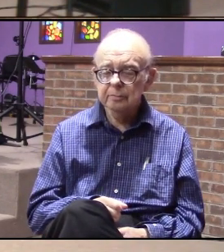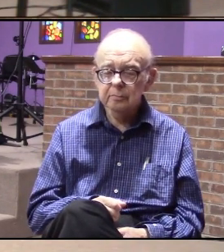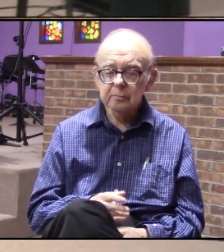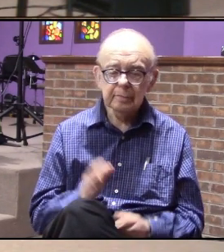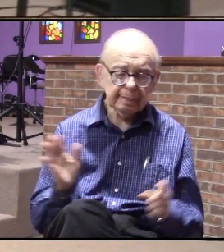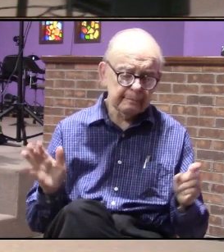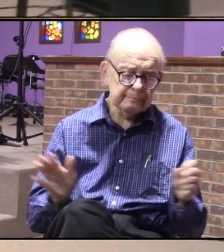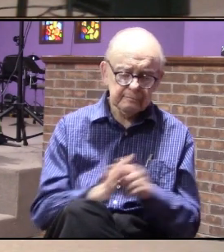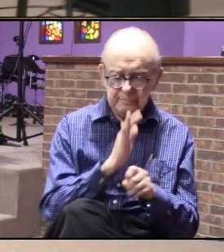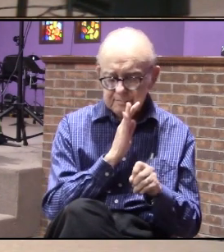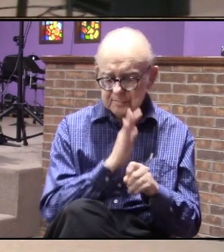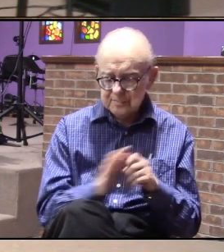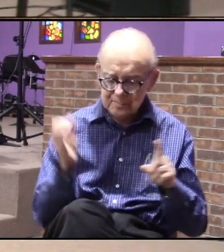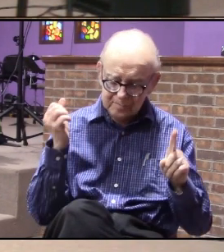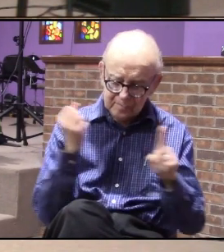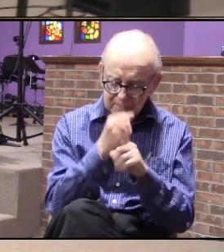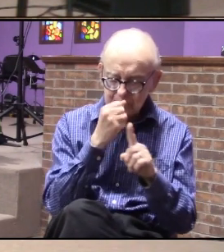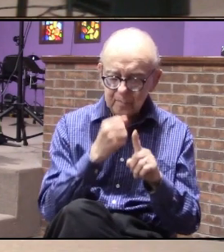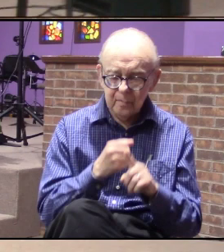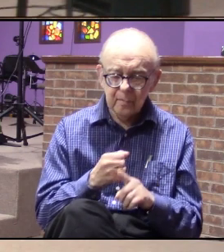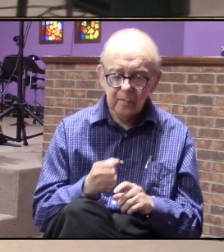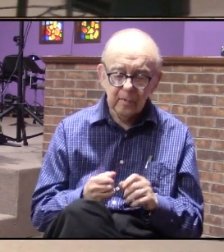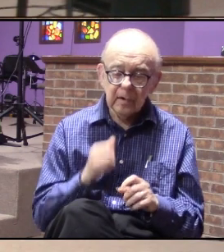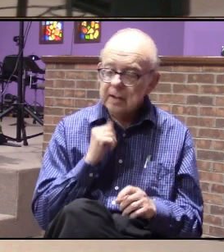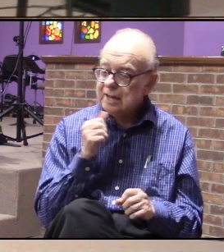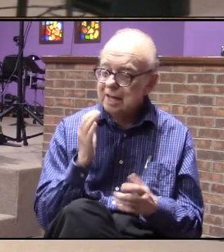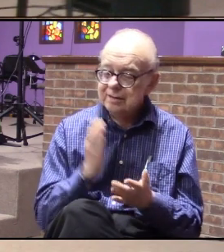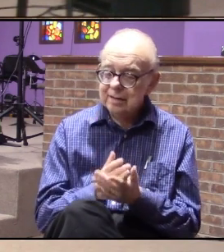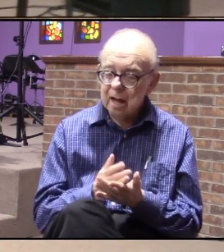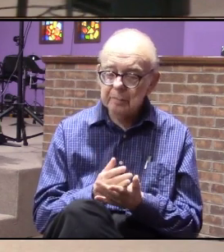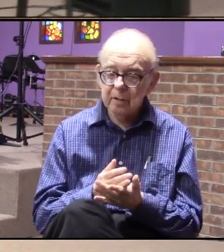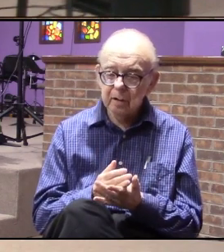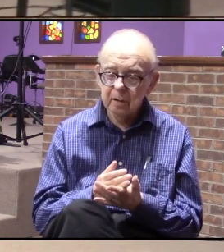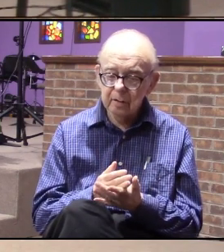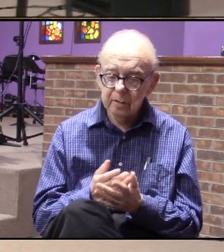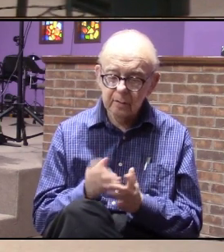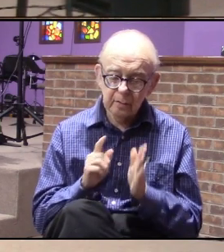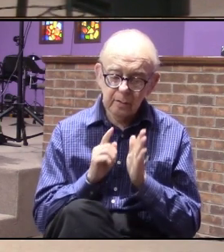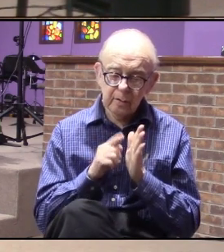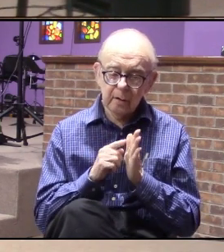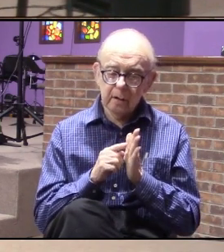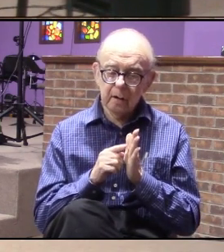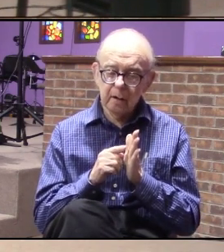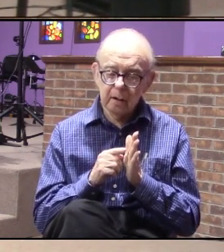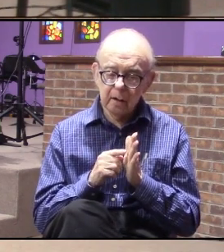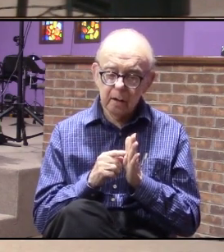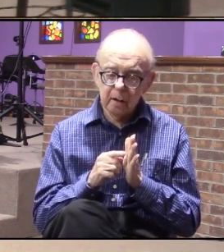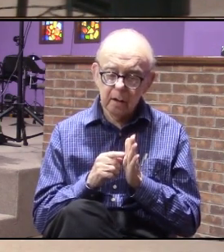full force and won't stop. From the moment